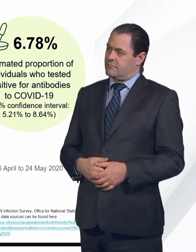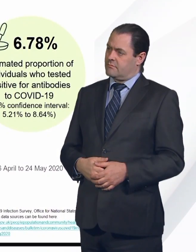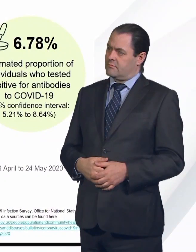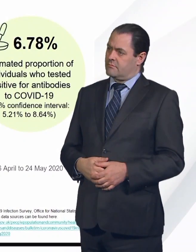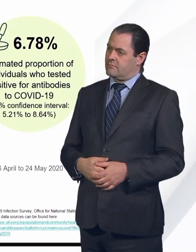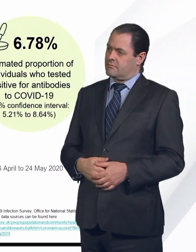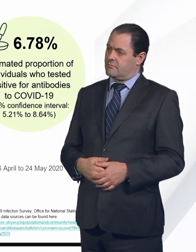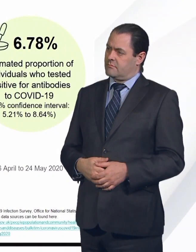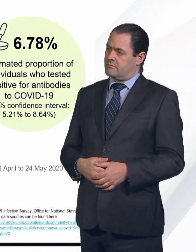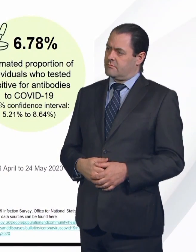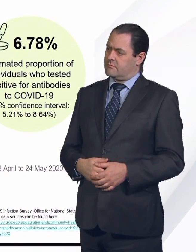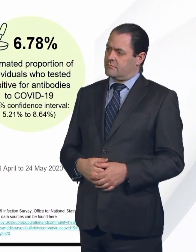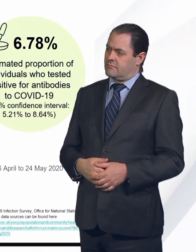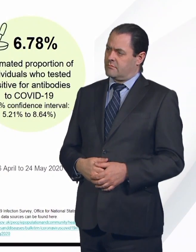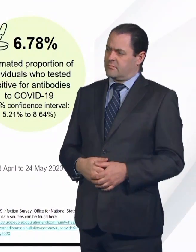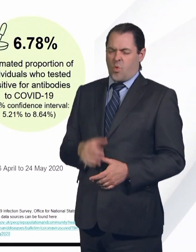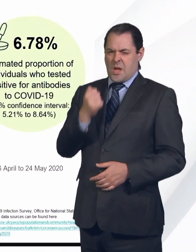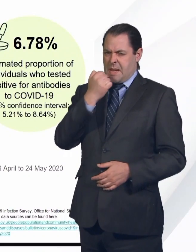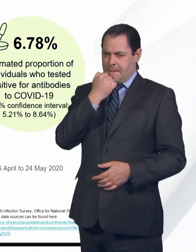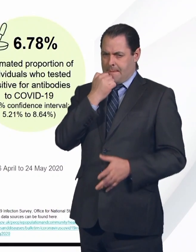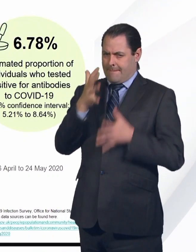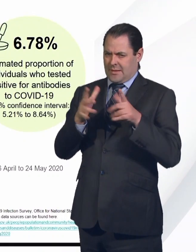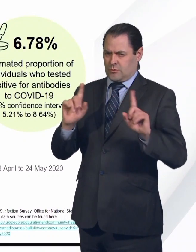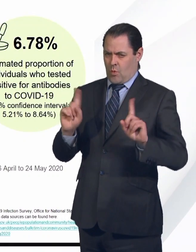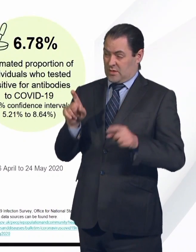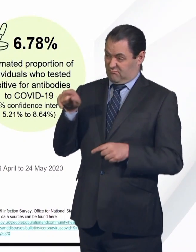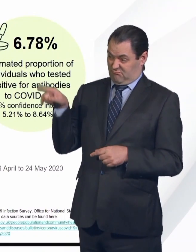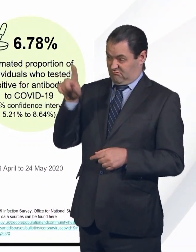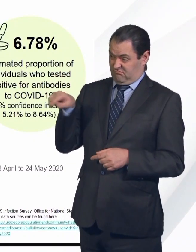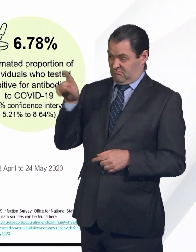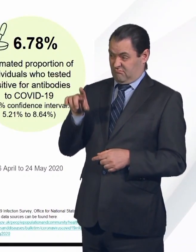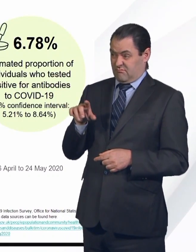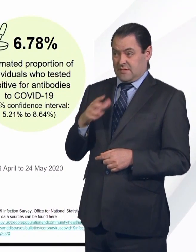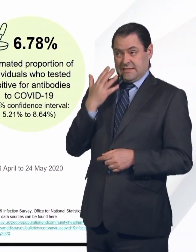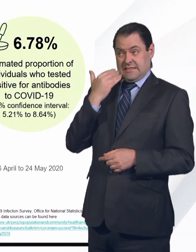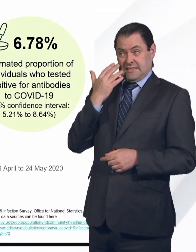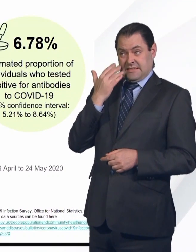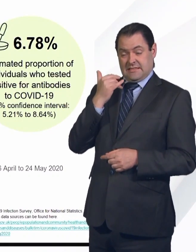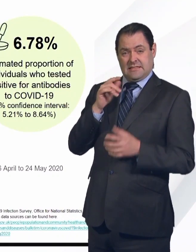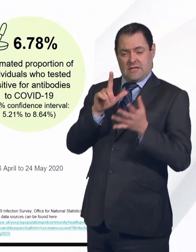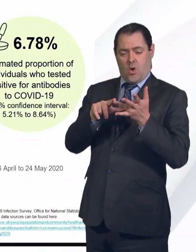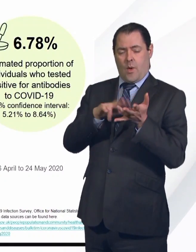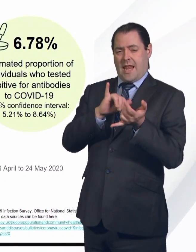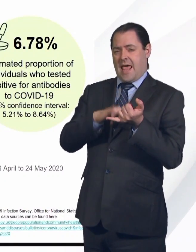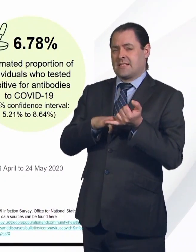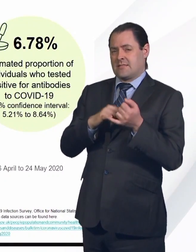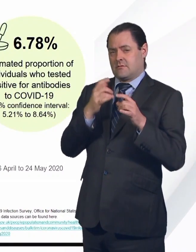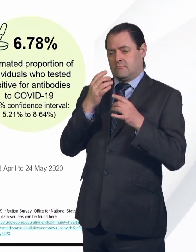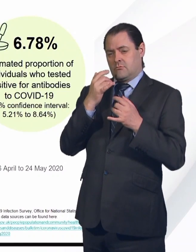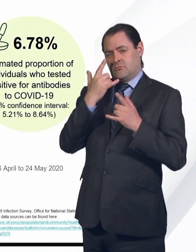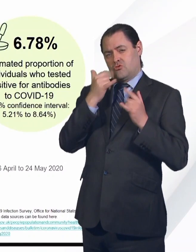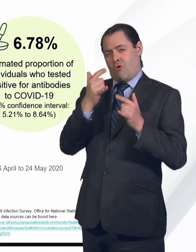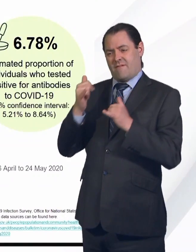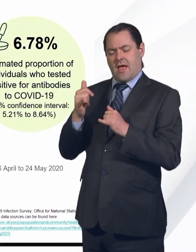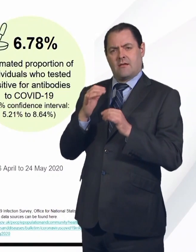To put that into context of numbers, these are the numbers from the most recent Office for National Statistics survey, which is a